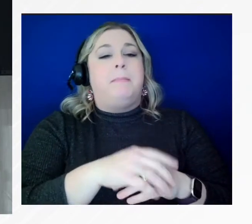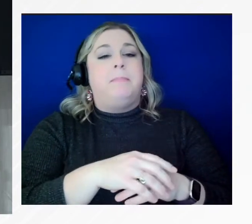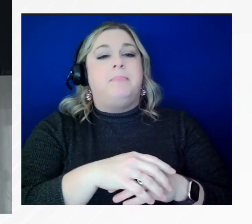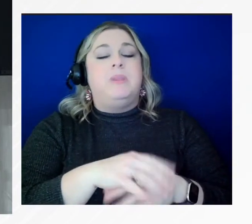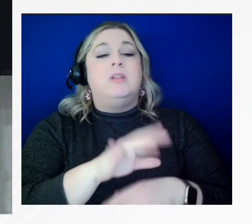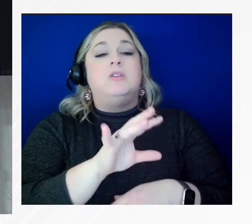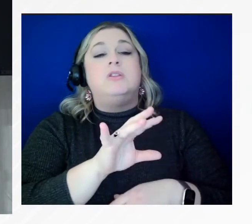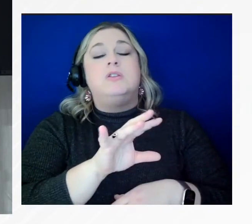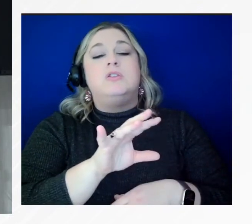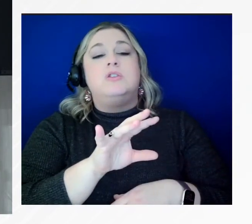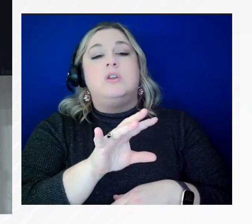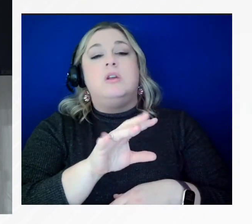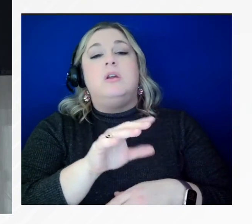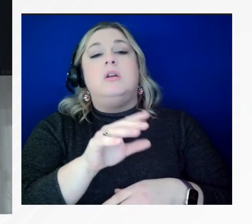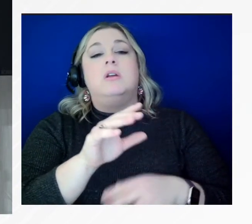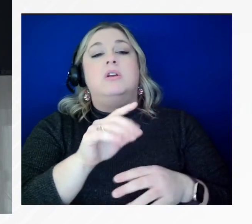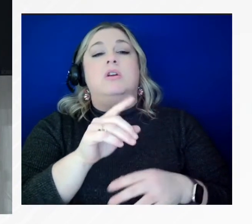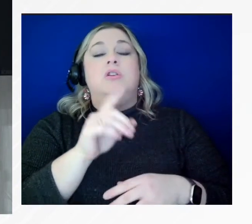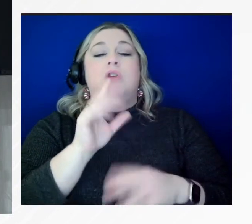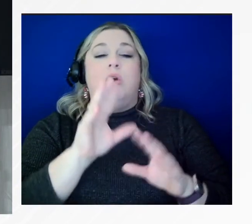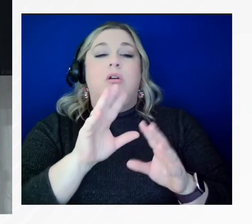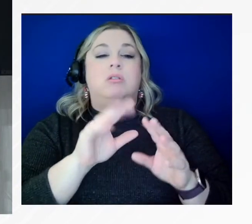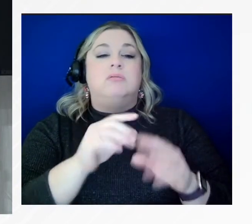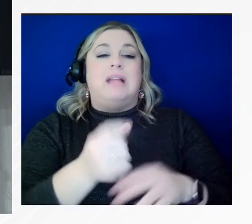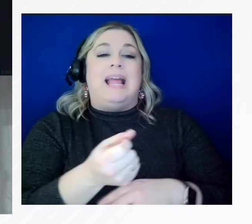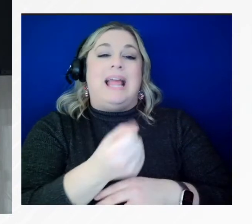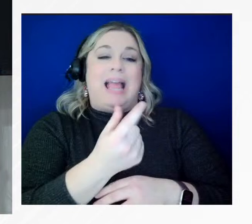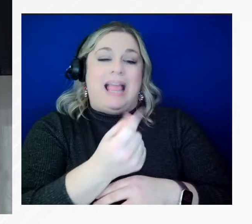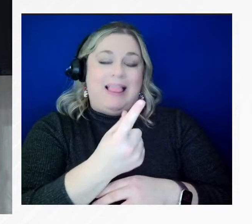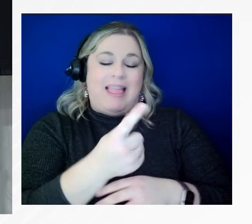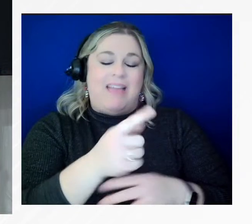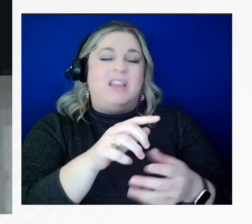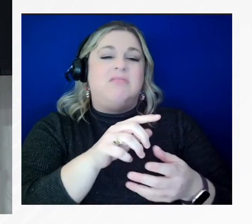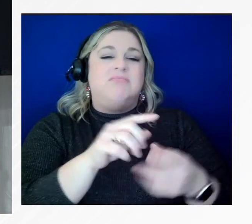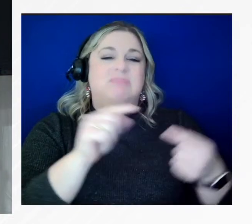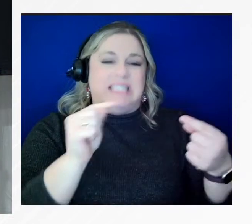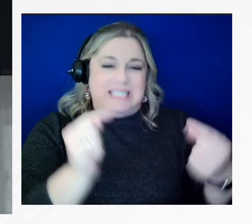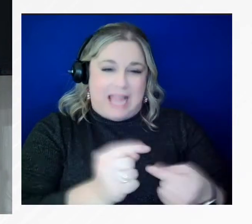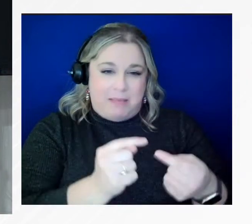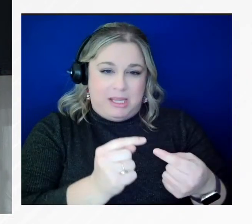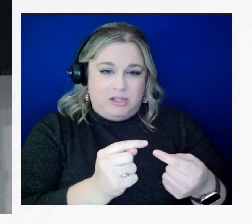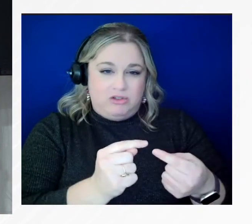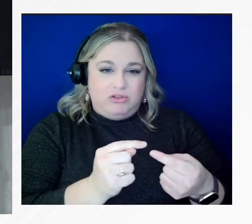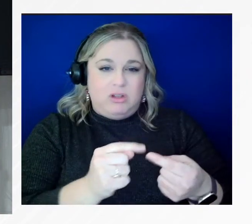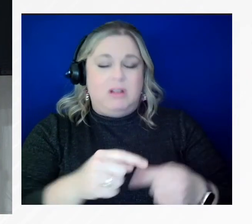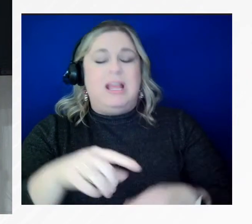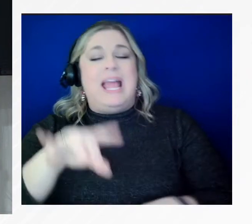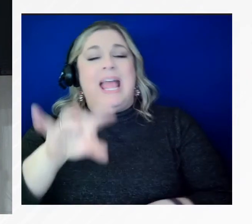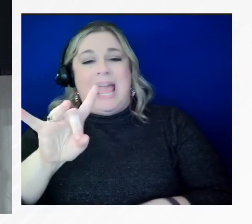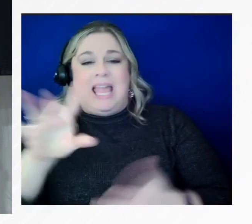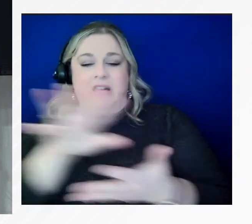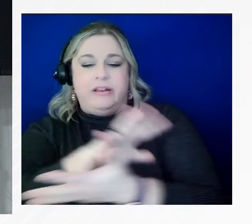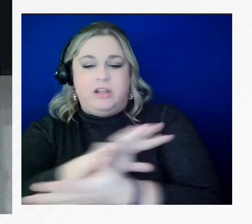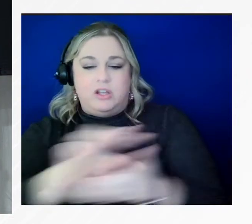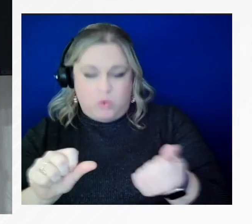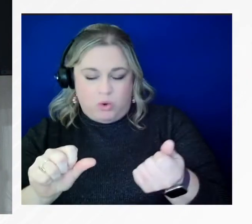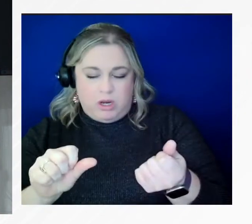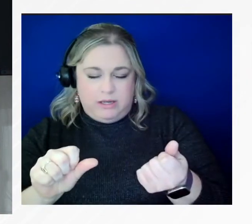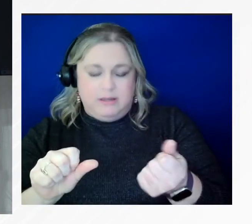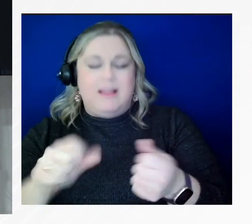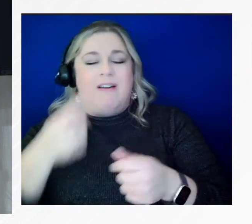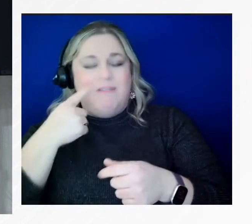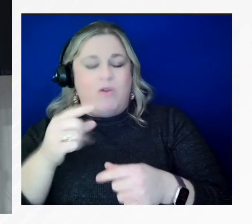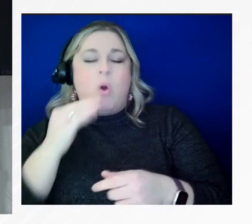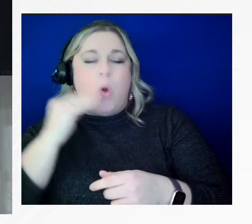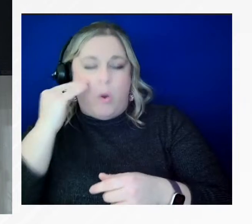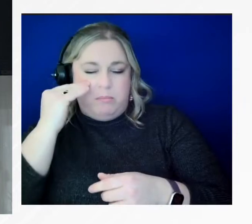of assessment, 11 damaged, 8 destroyed. In our commercial structures, which could be stores or small